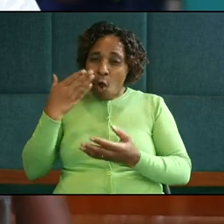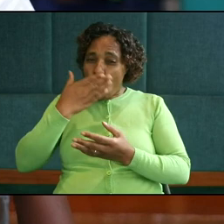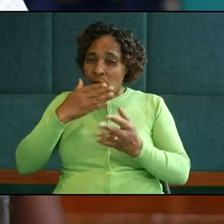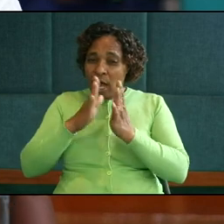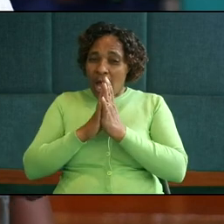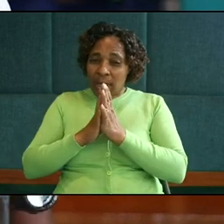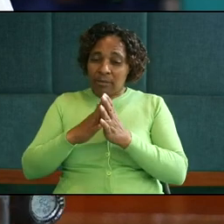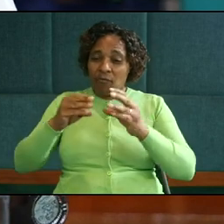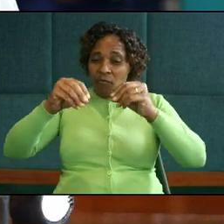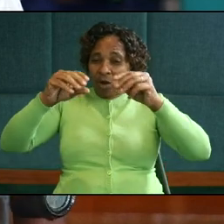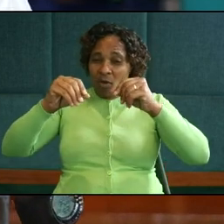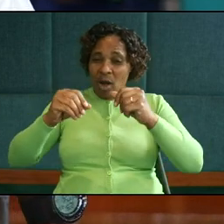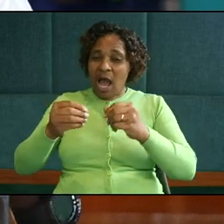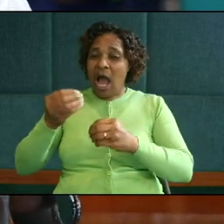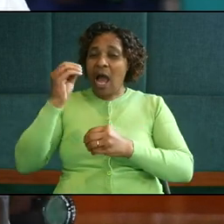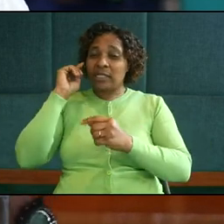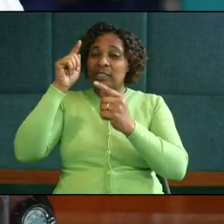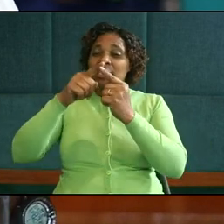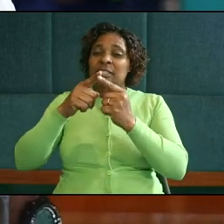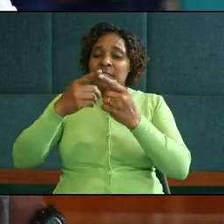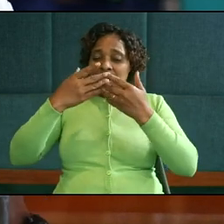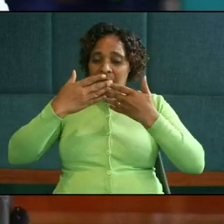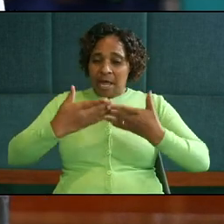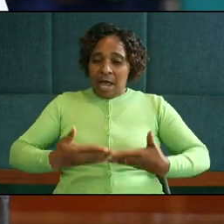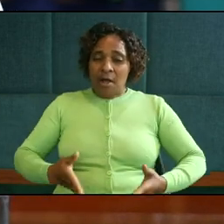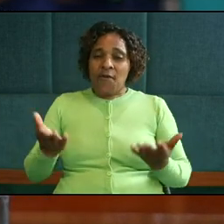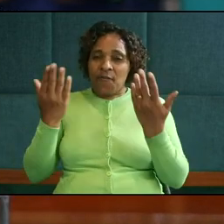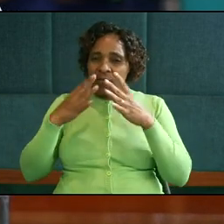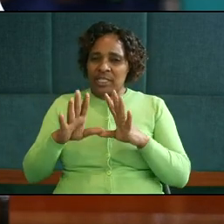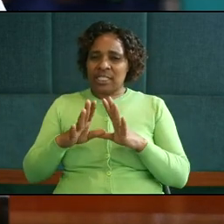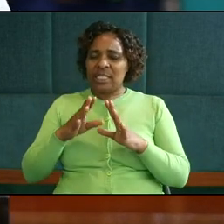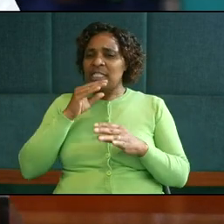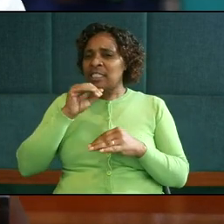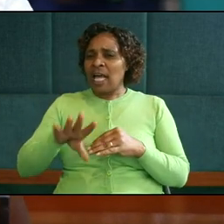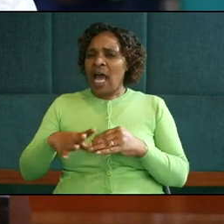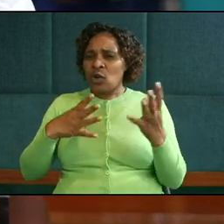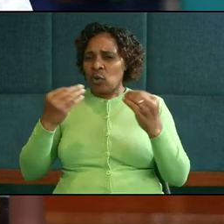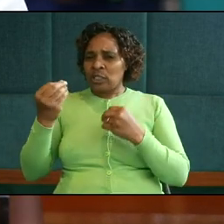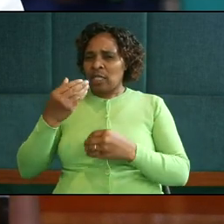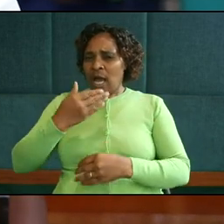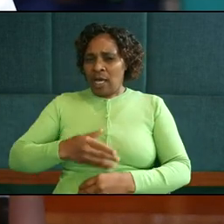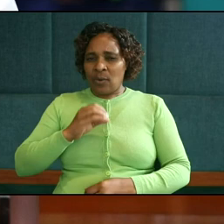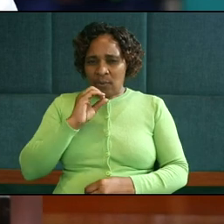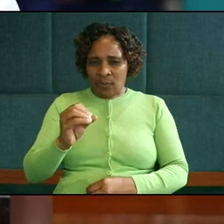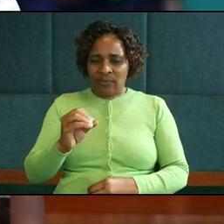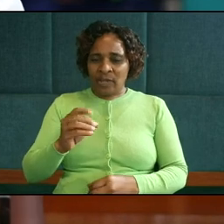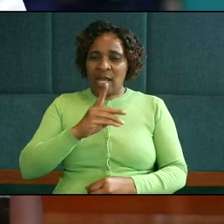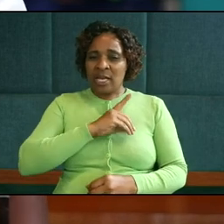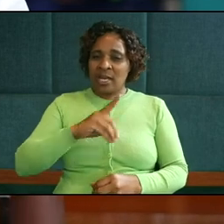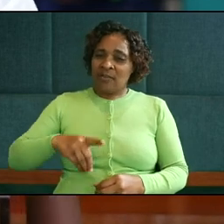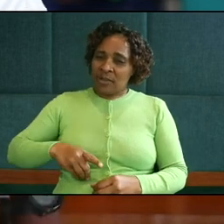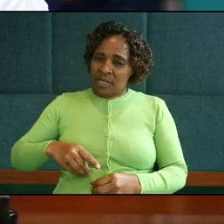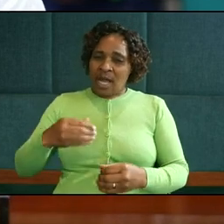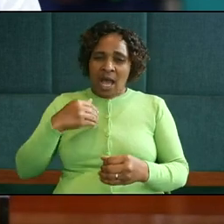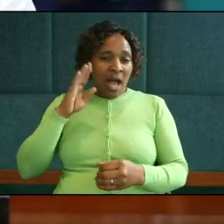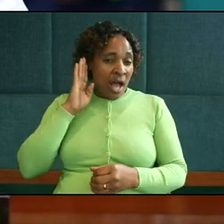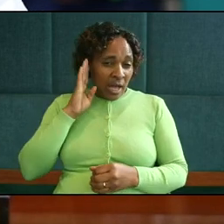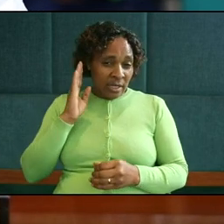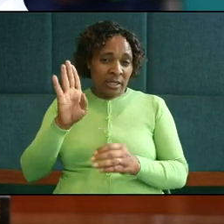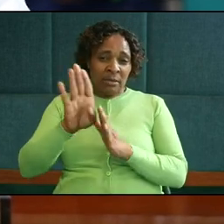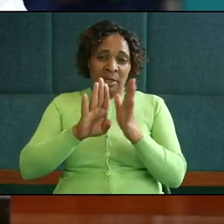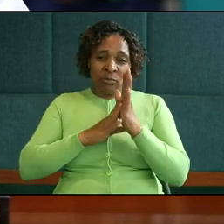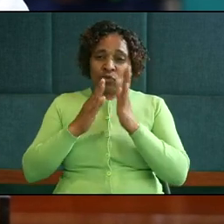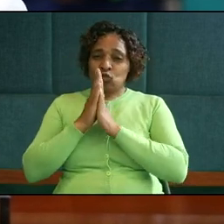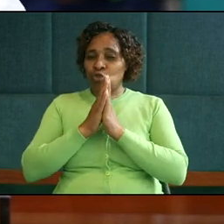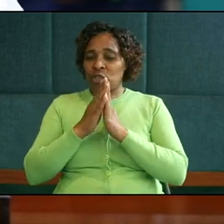bake bread until the famine ended. She and her son never went hungry. David had heard the Bible story in Sabbath school. The Sabbath